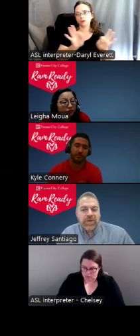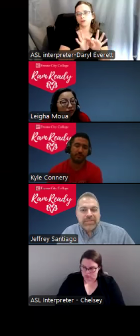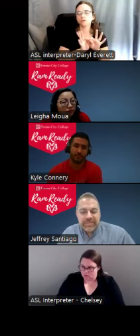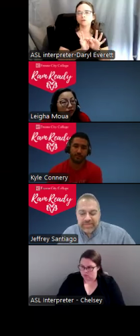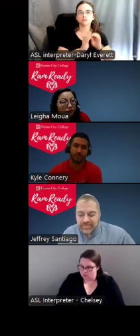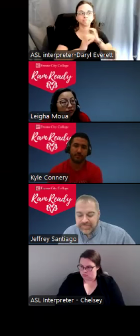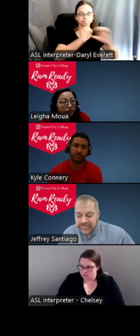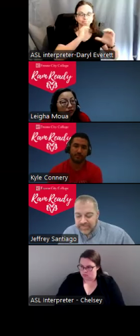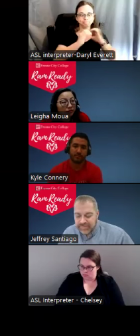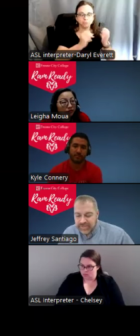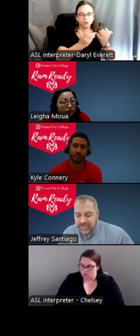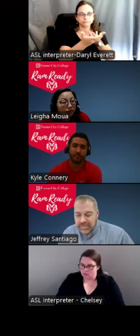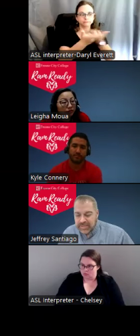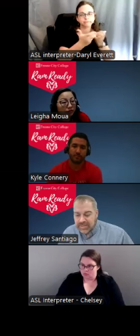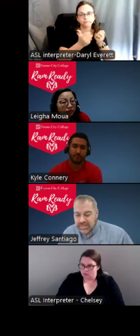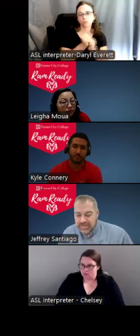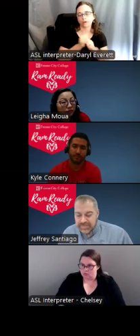through the whole process.